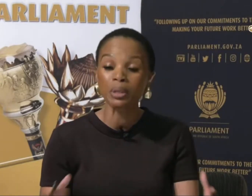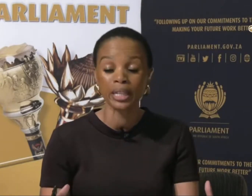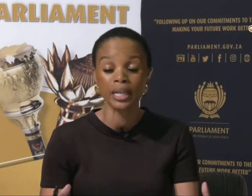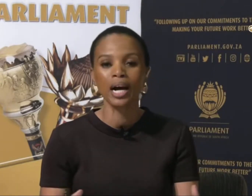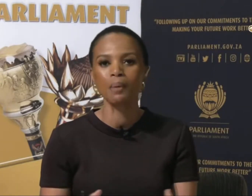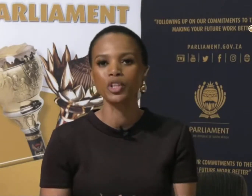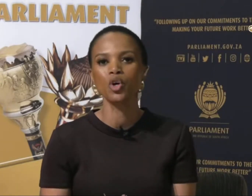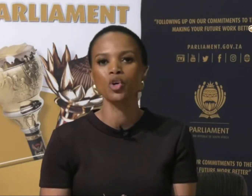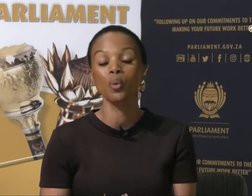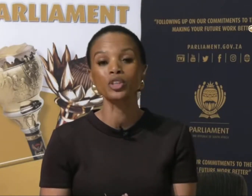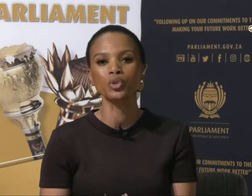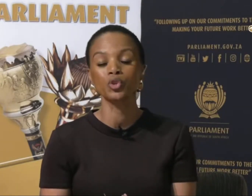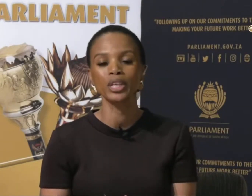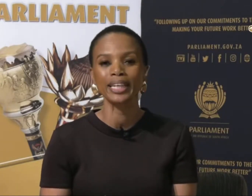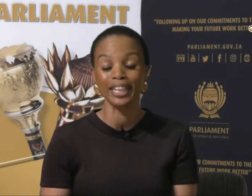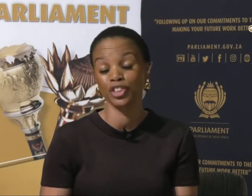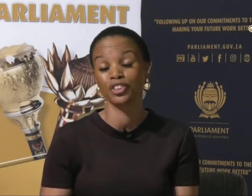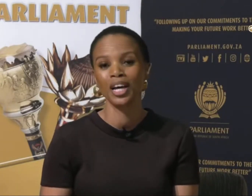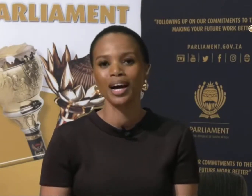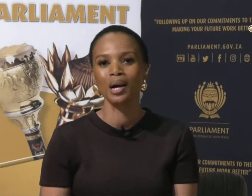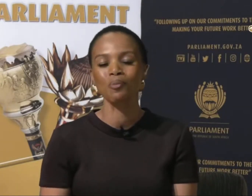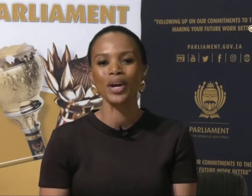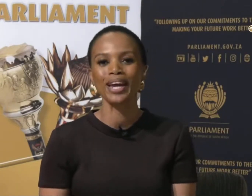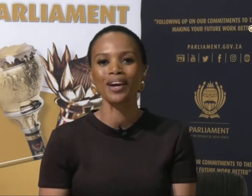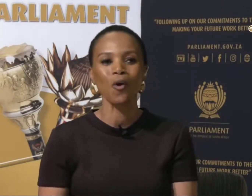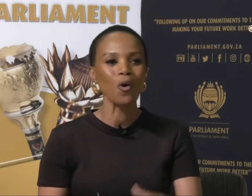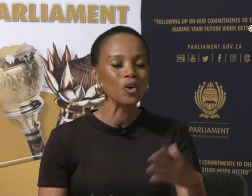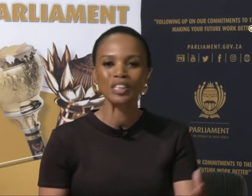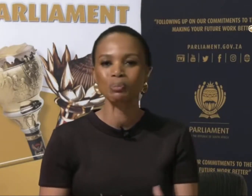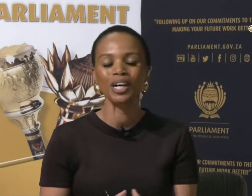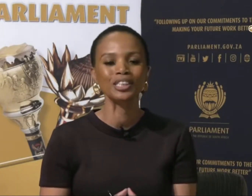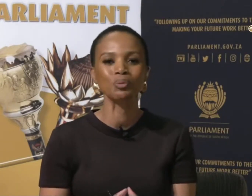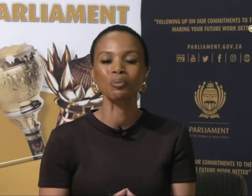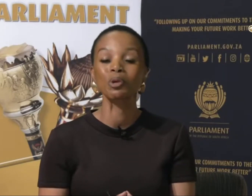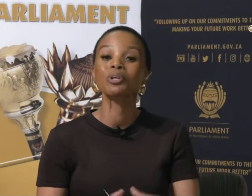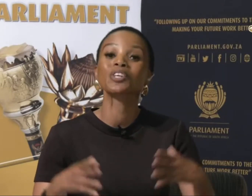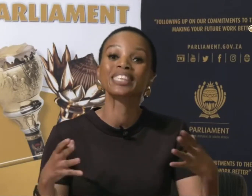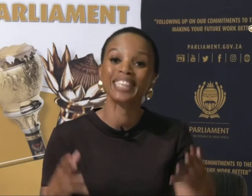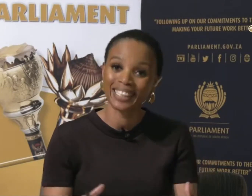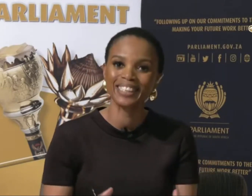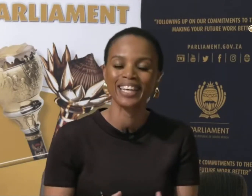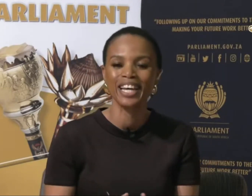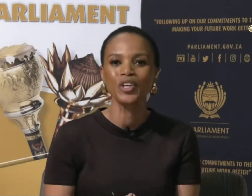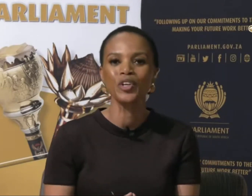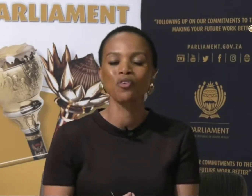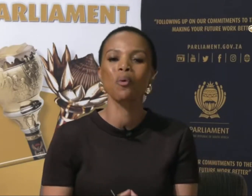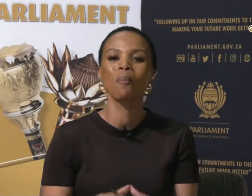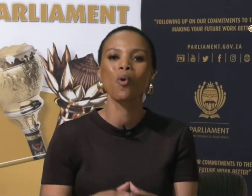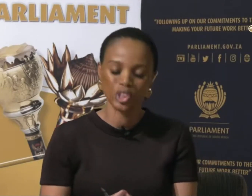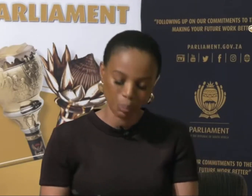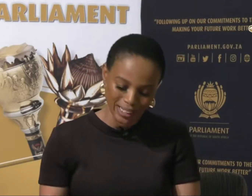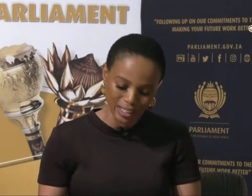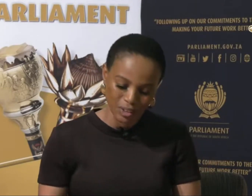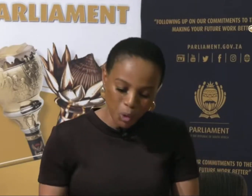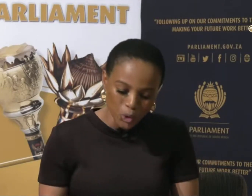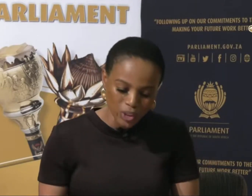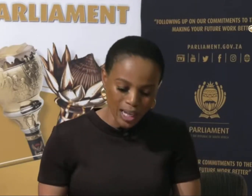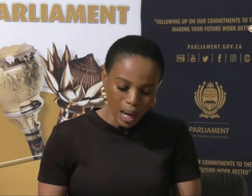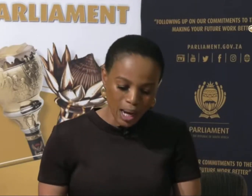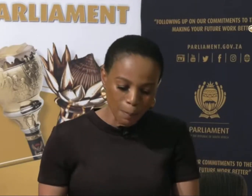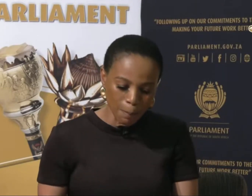be going to the elections, where all of these parties will be contesting for more space. And of